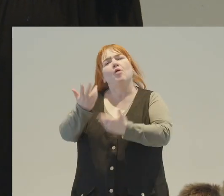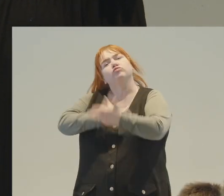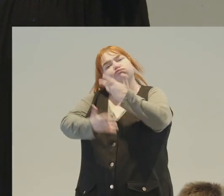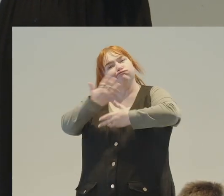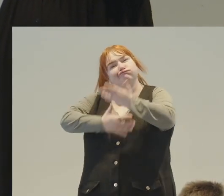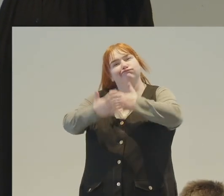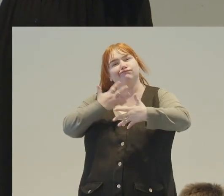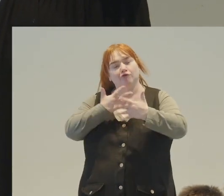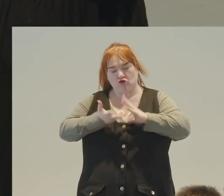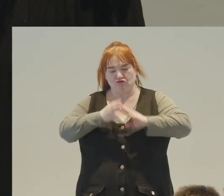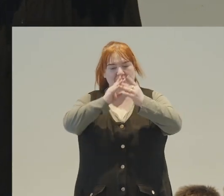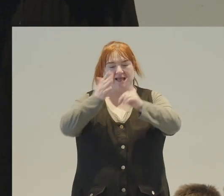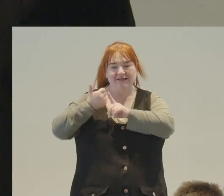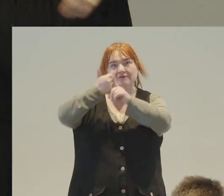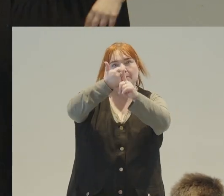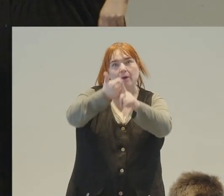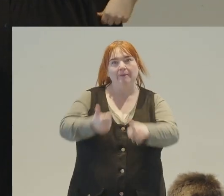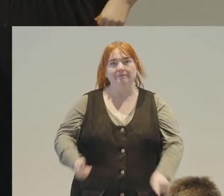creative support, Charlene?